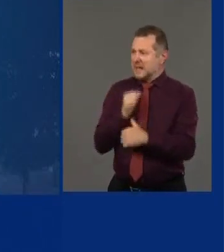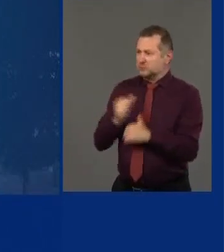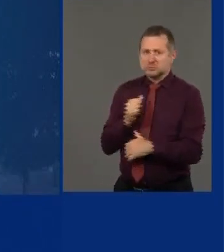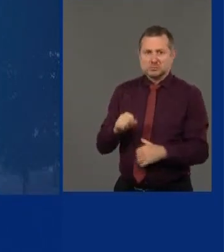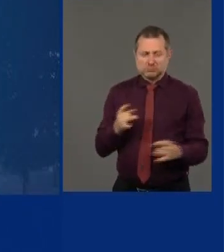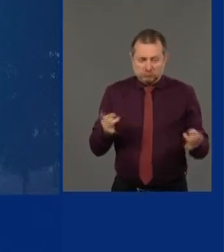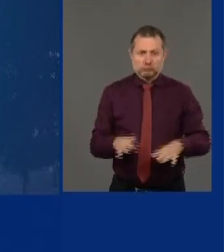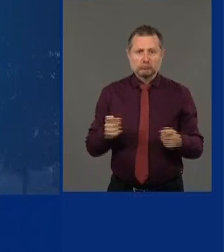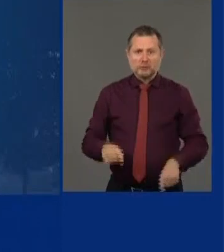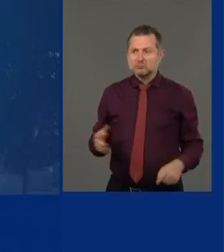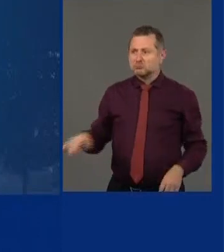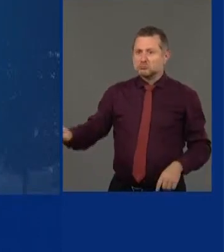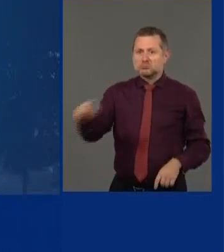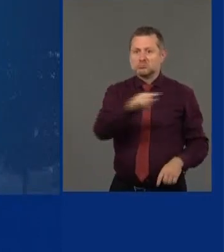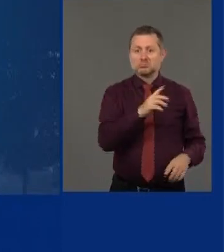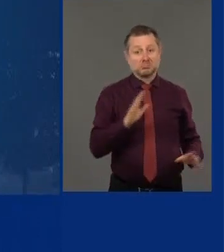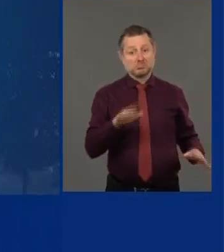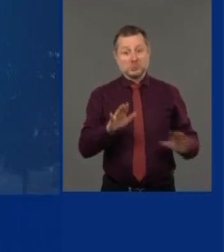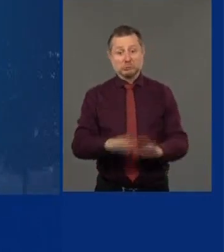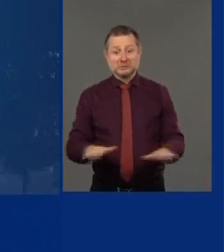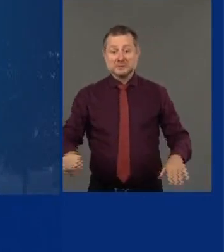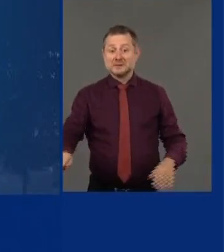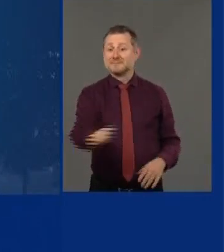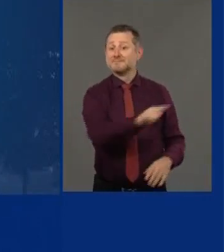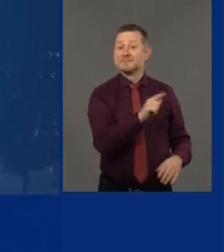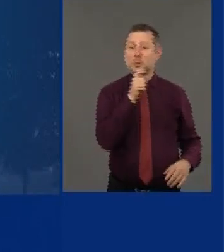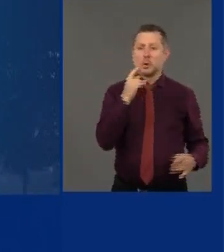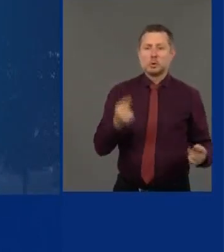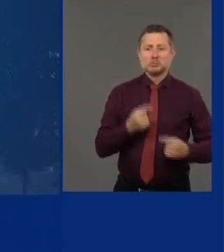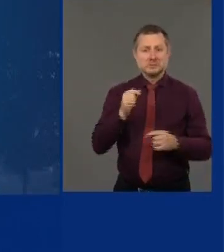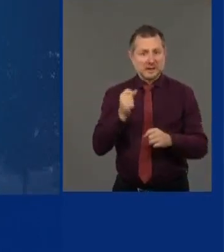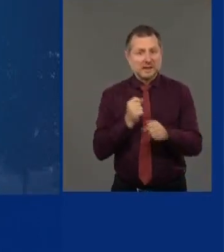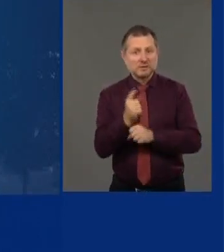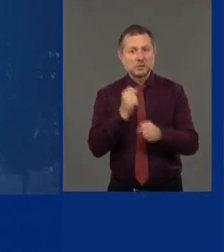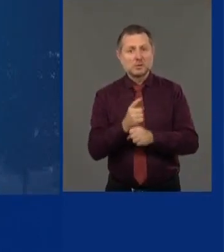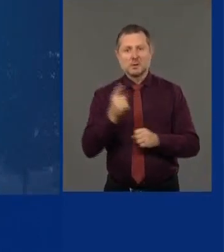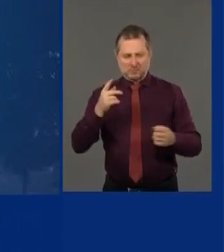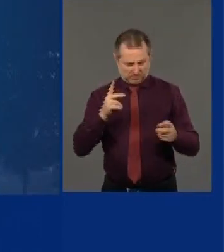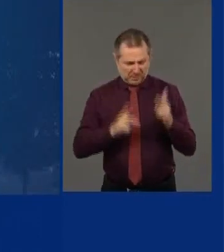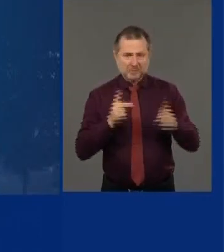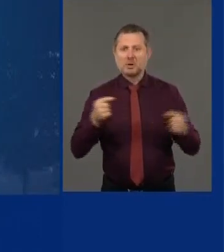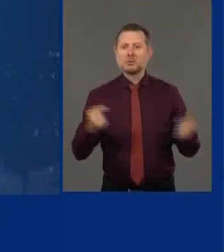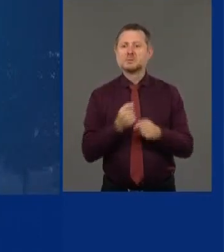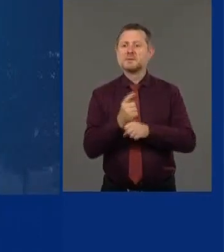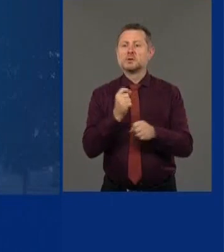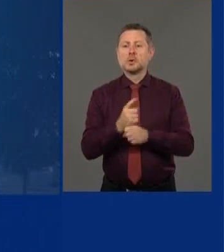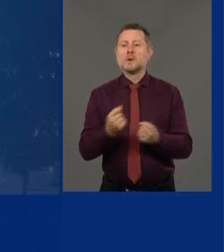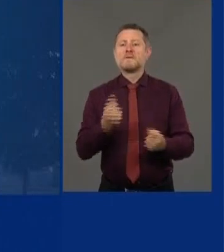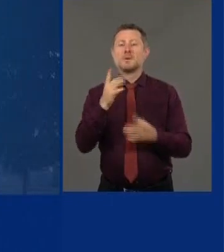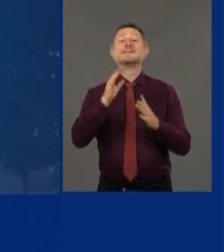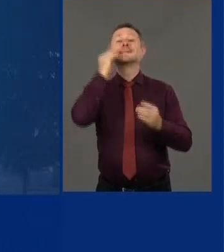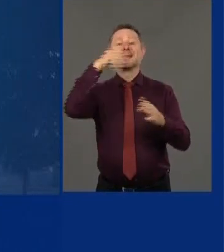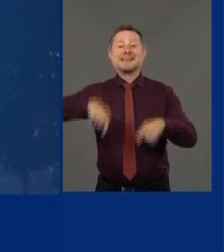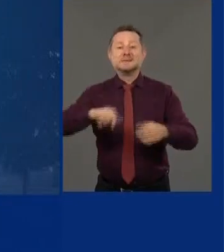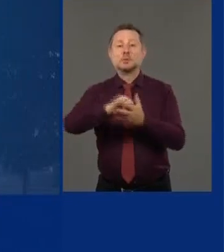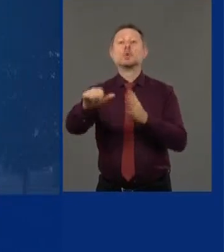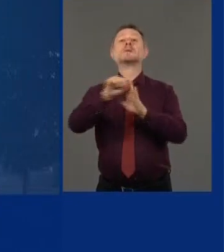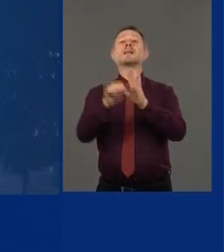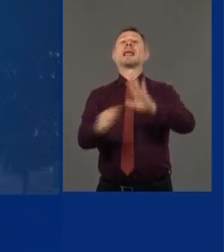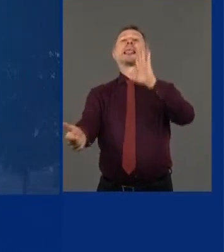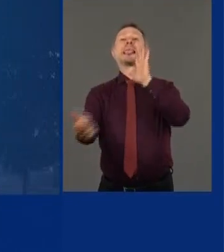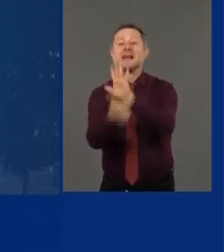And children, people get hurt every year. It is illegal. You can't do it. It is